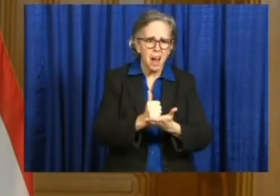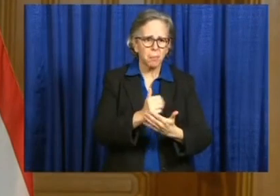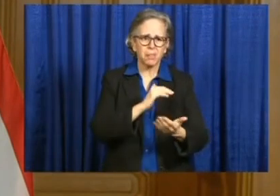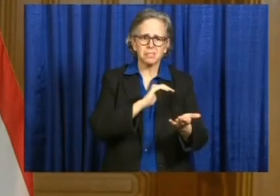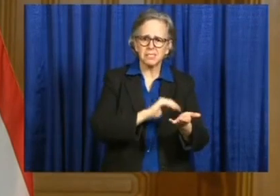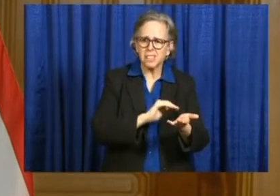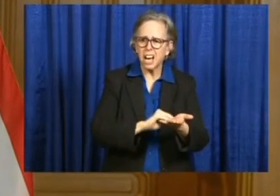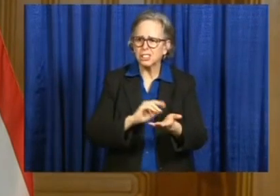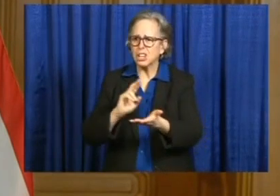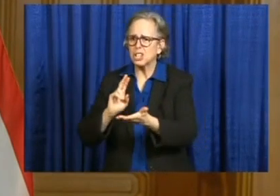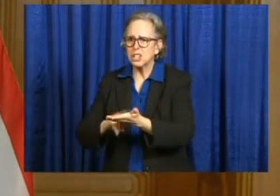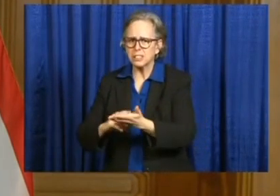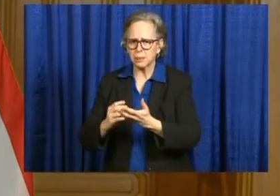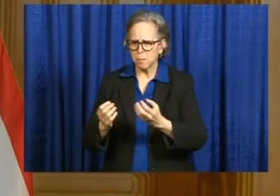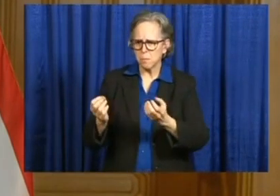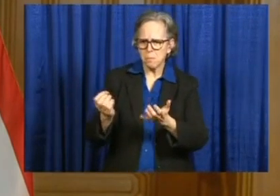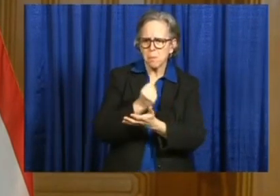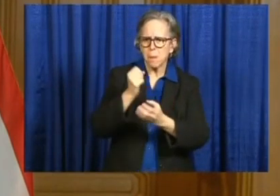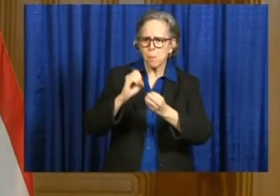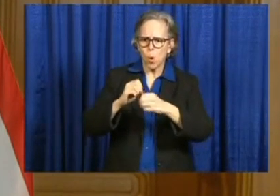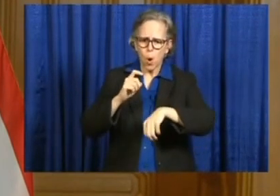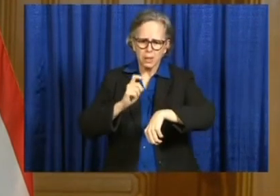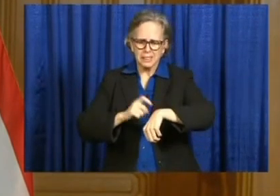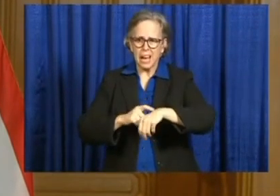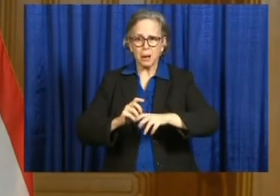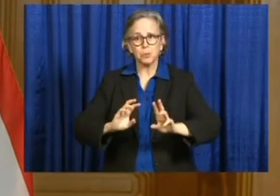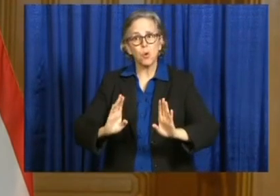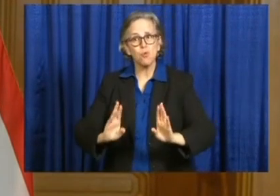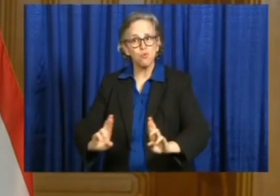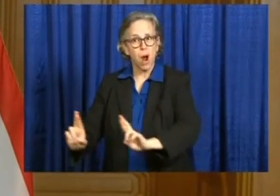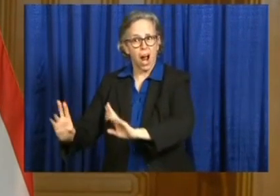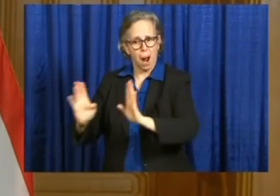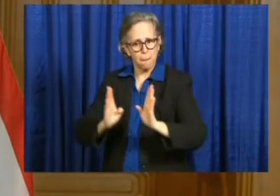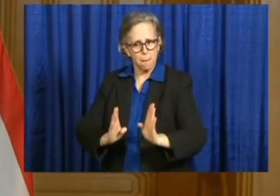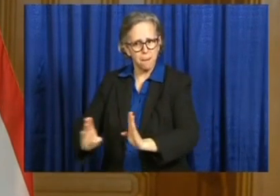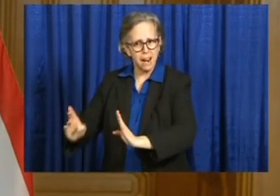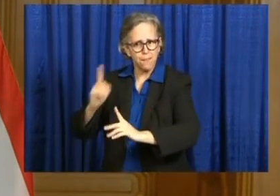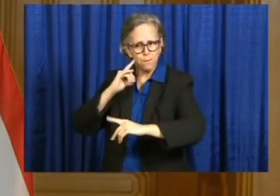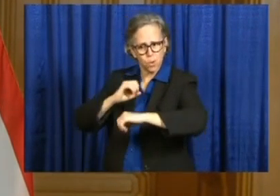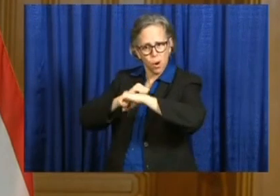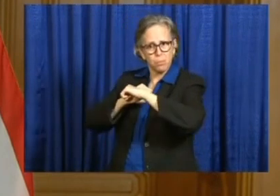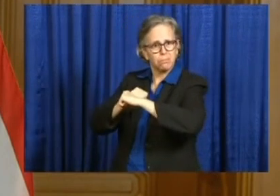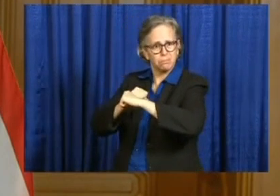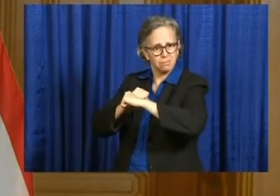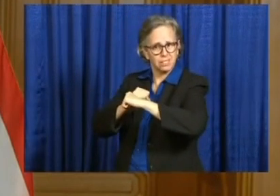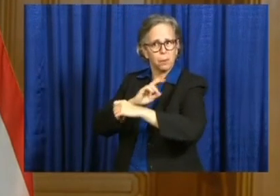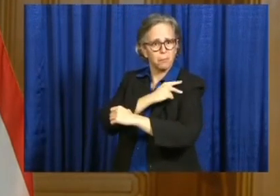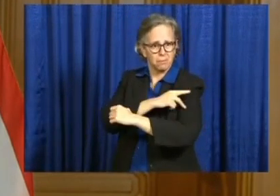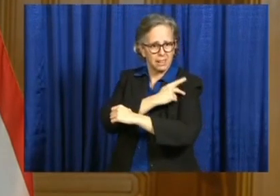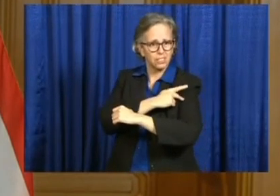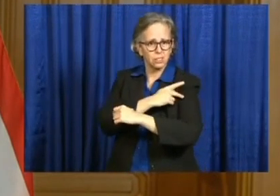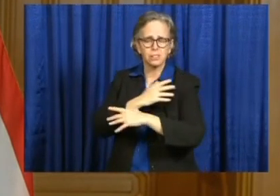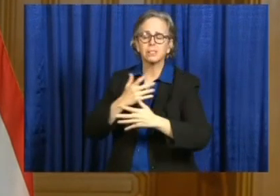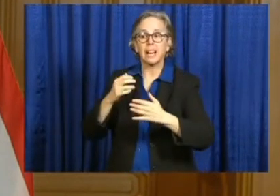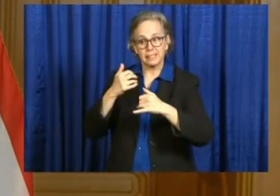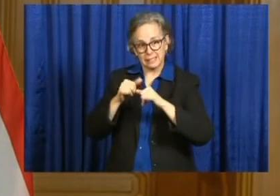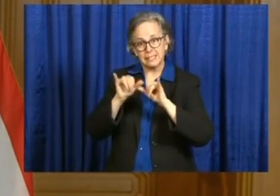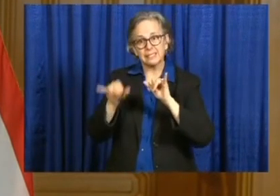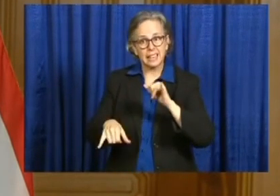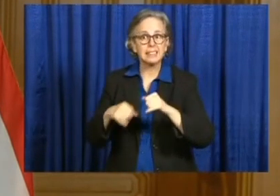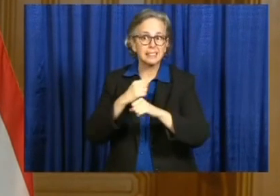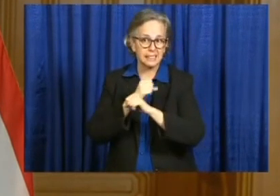time to get ready. And so it makes a difference. It's keeping us safer. Just a